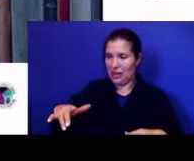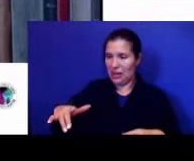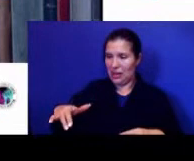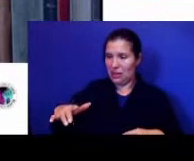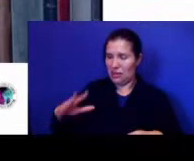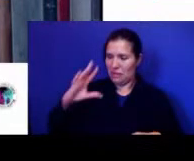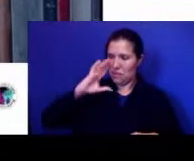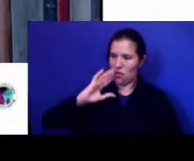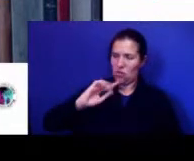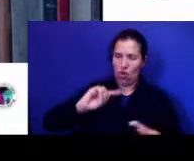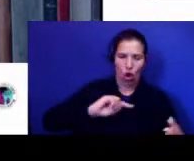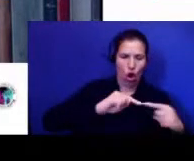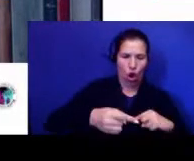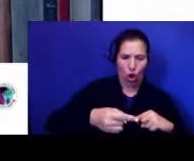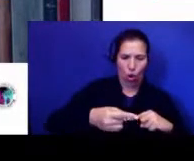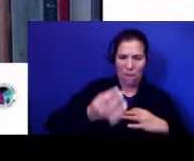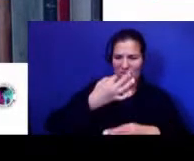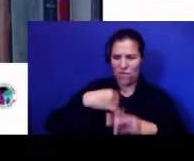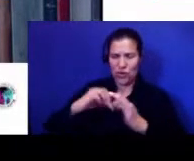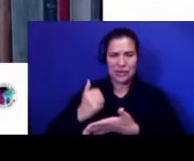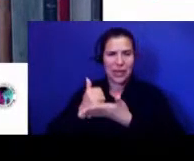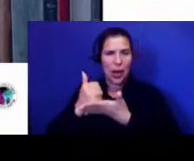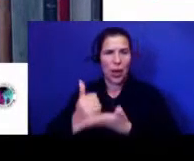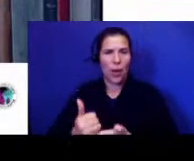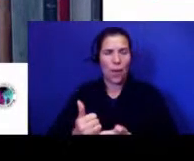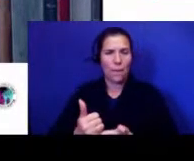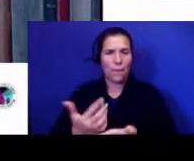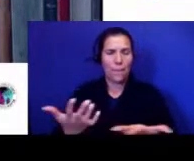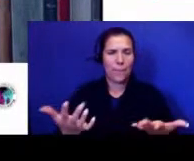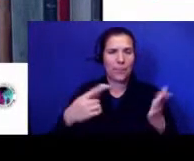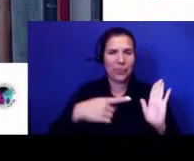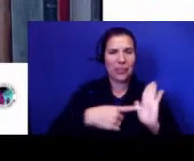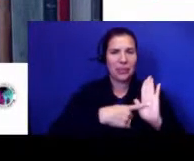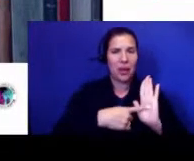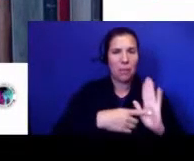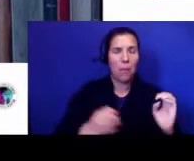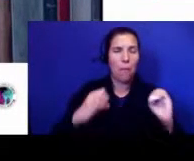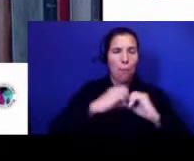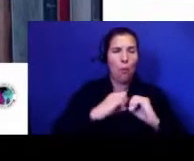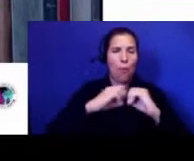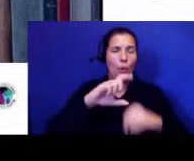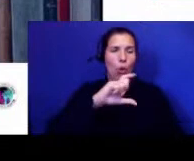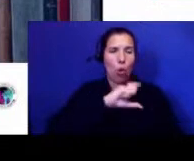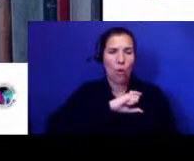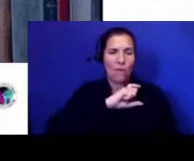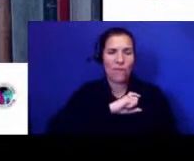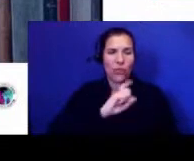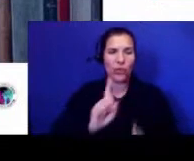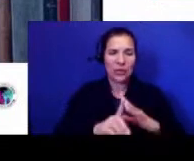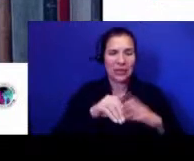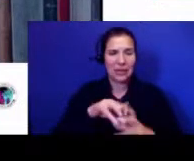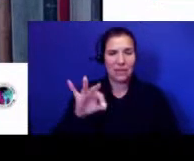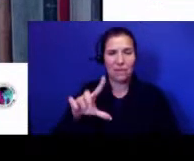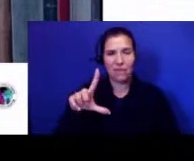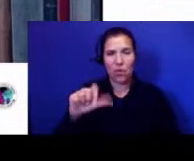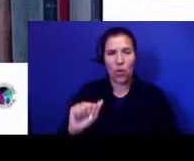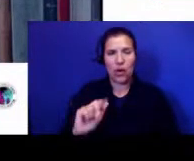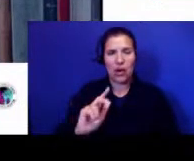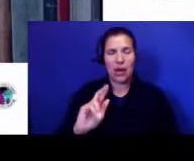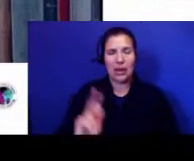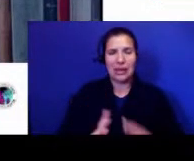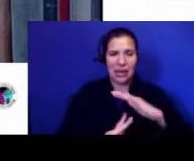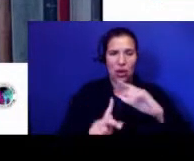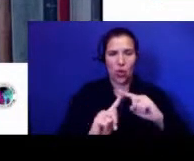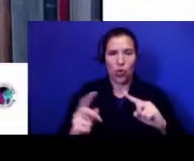And just to give an example, there are now more law enforcement officers in Florida's K-12 schools than there